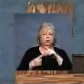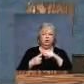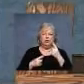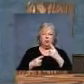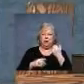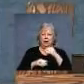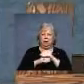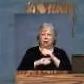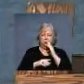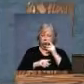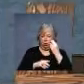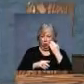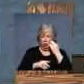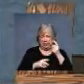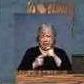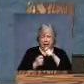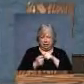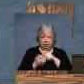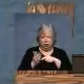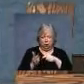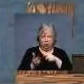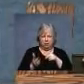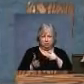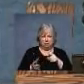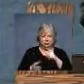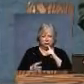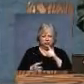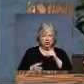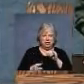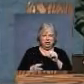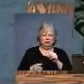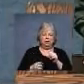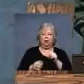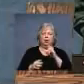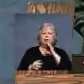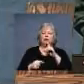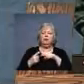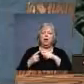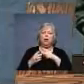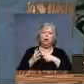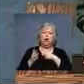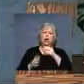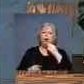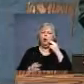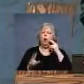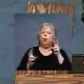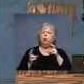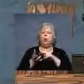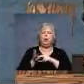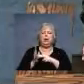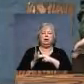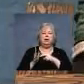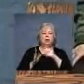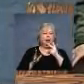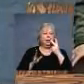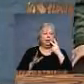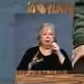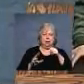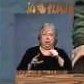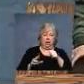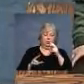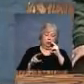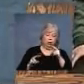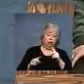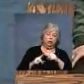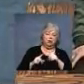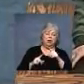exactly who she is. She talked about what a home is and what it means to us. And so, therefore, our home, yes, we look at our property value. I'm a retired real estate agent,